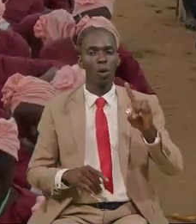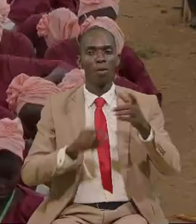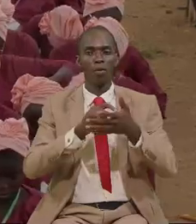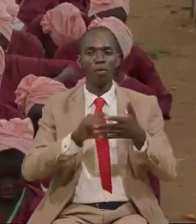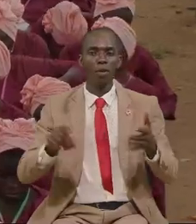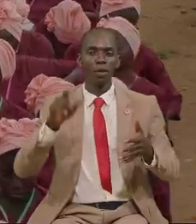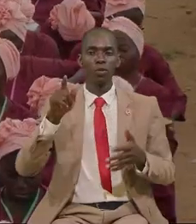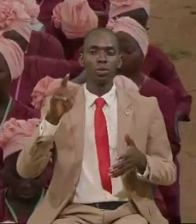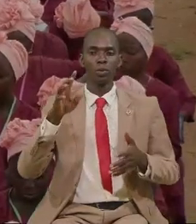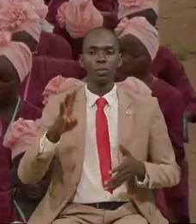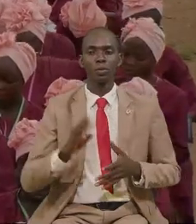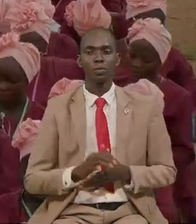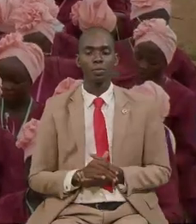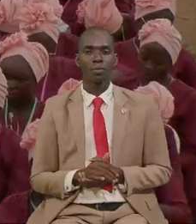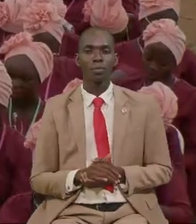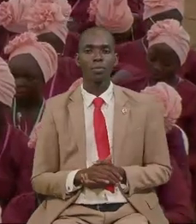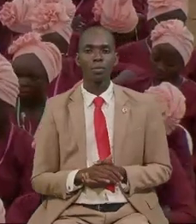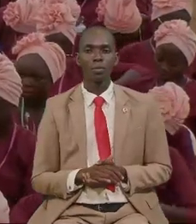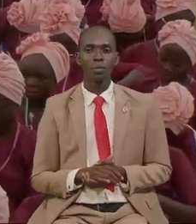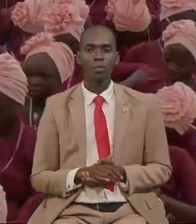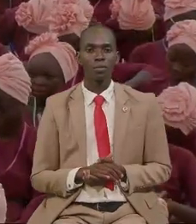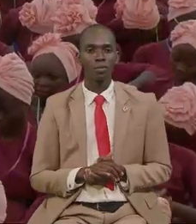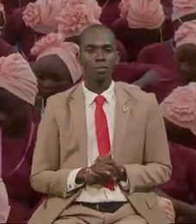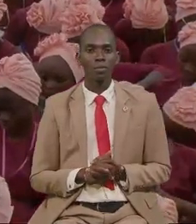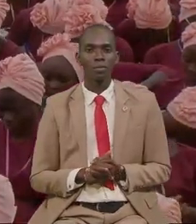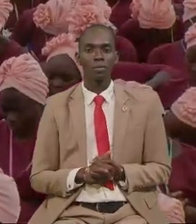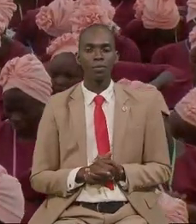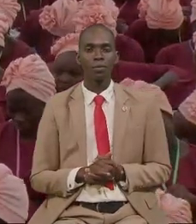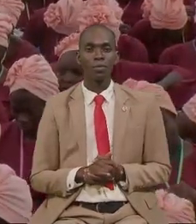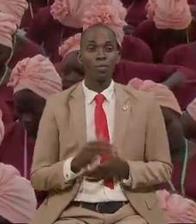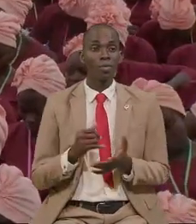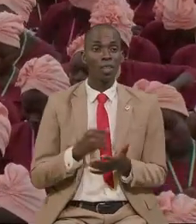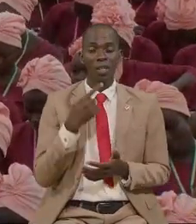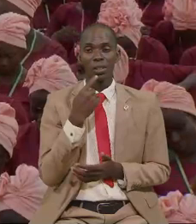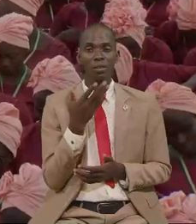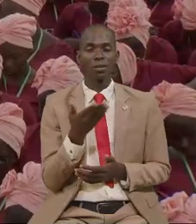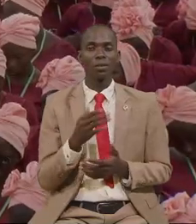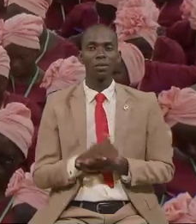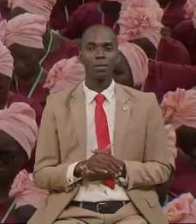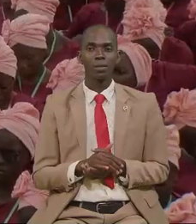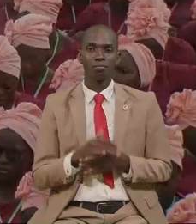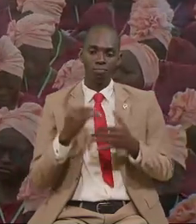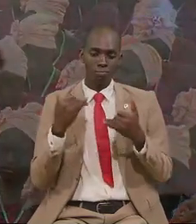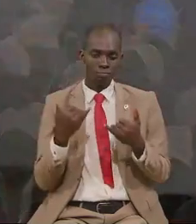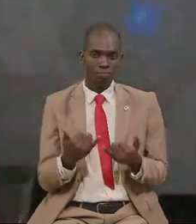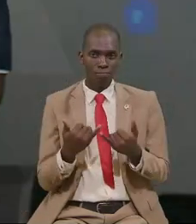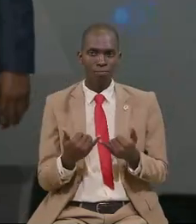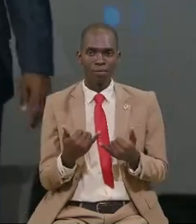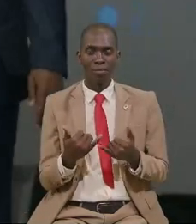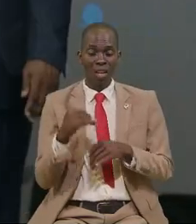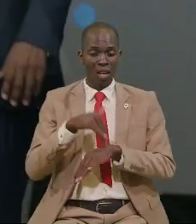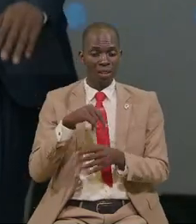chapter 1, reading from verse 24, it says, now, at this